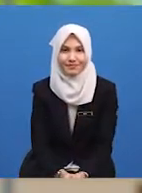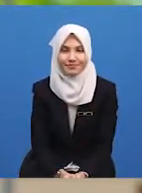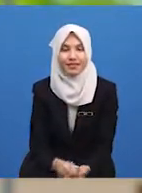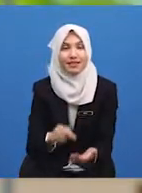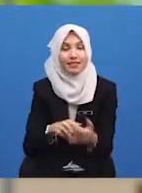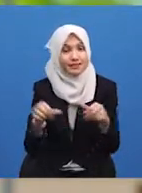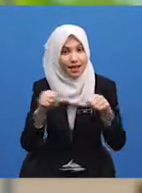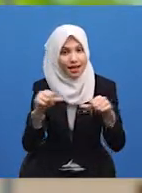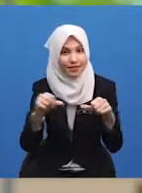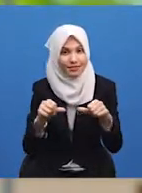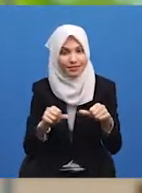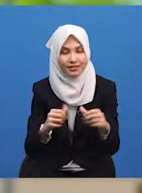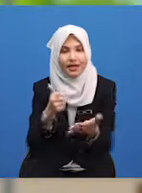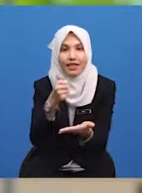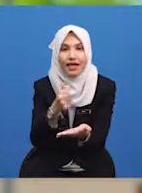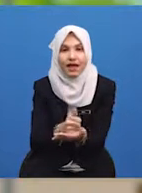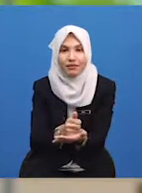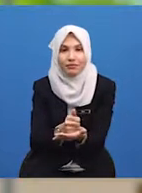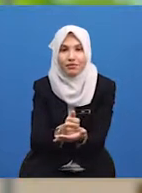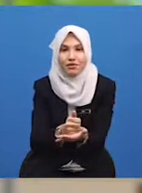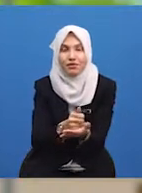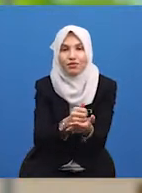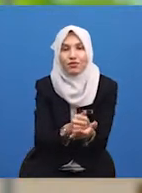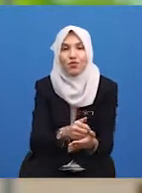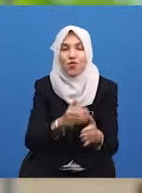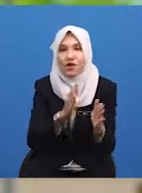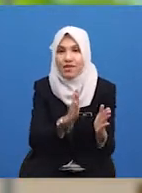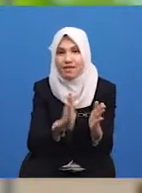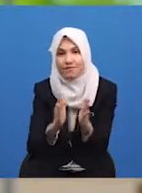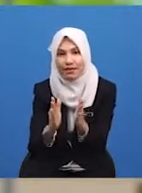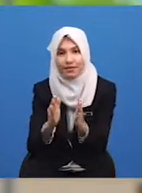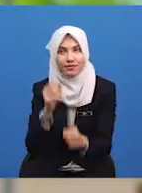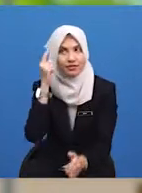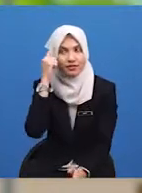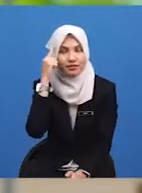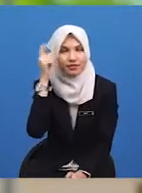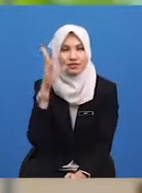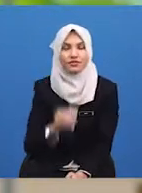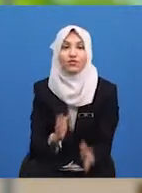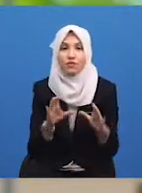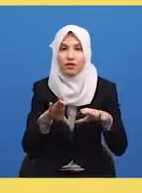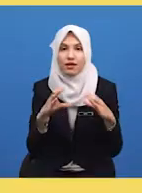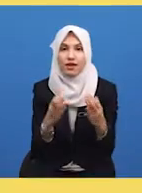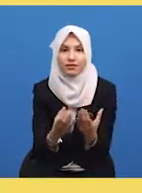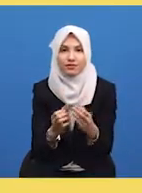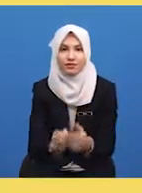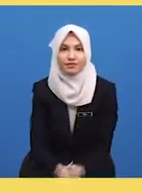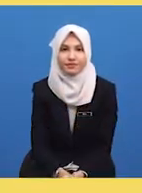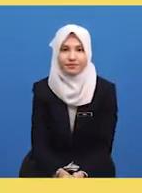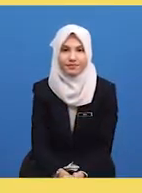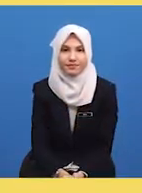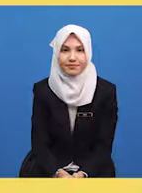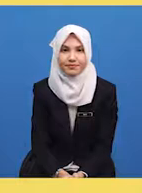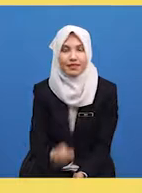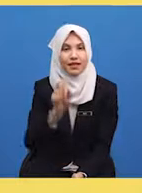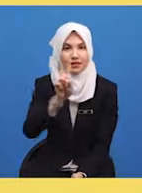This activity can help you to develop critical thinking skills through classification. There